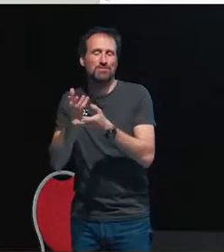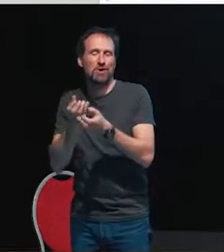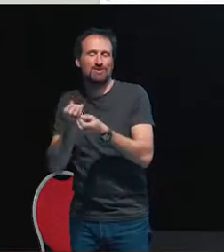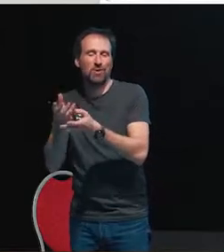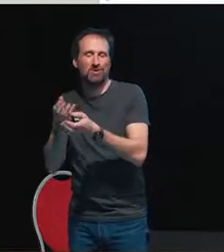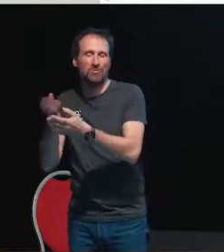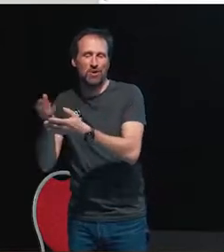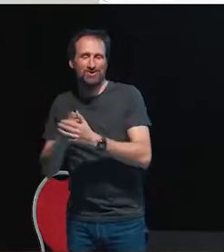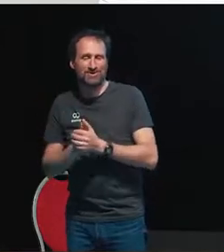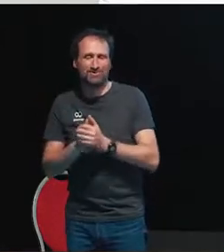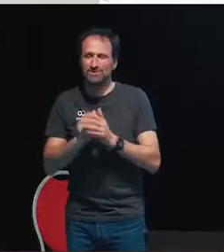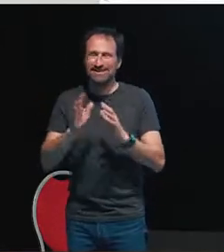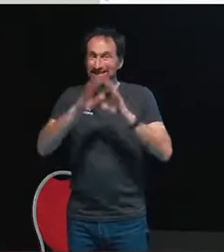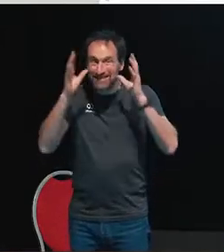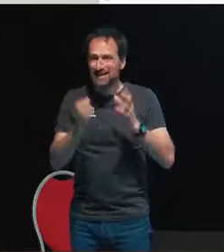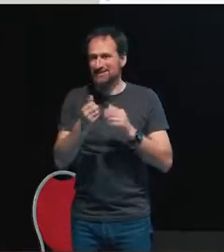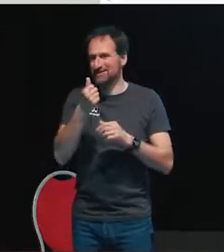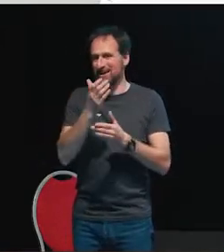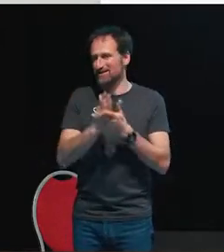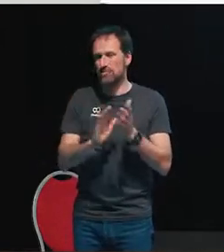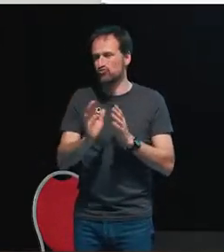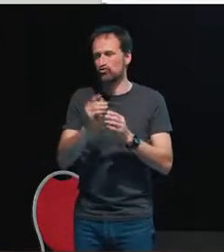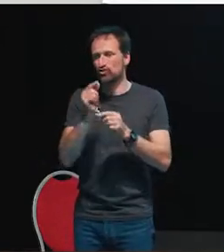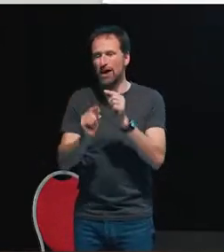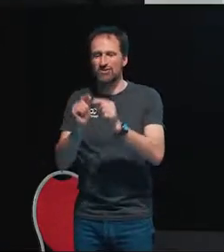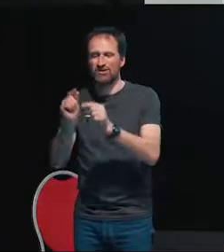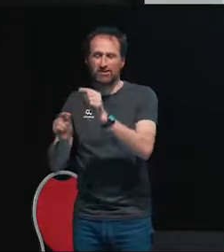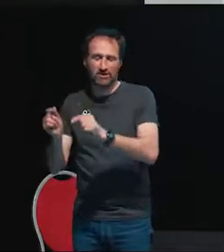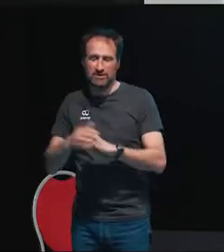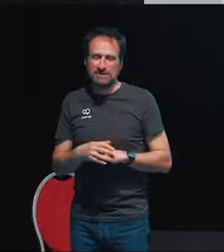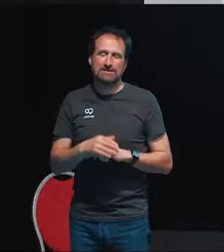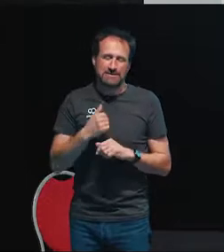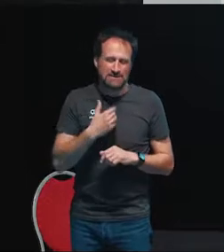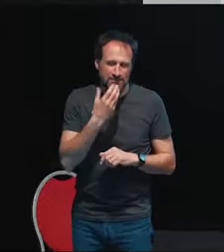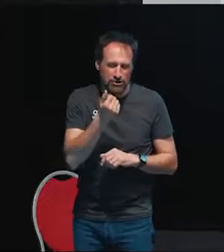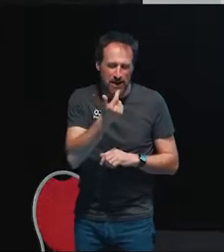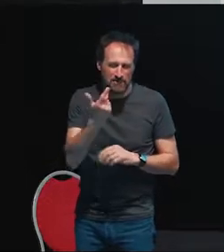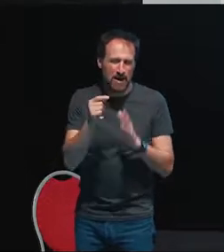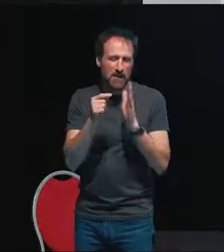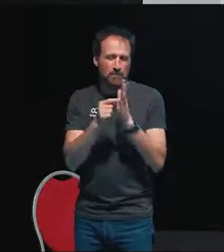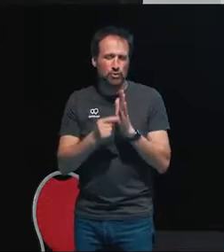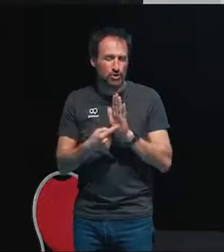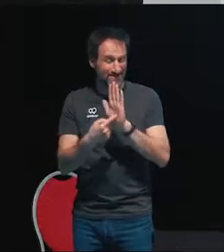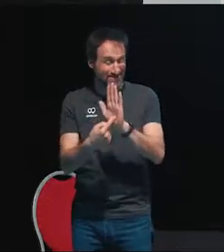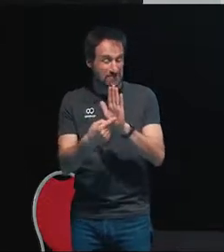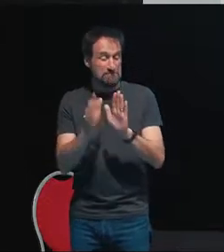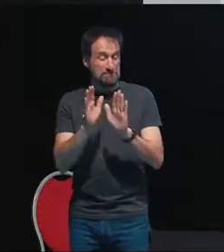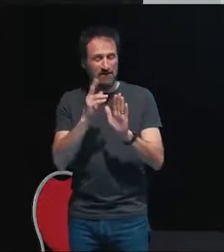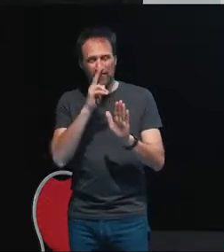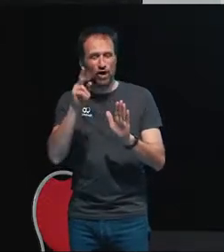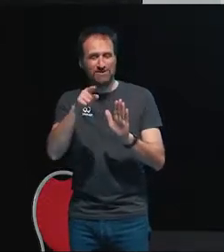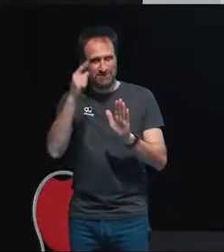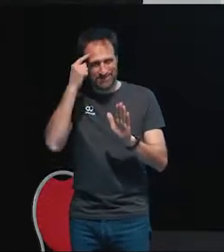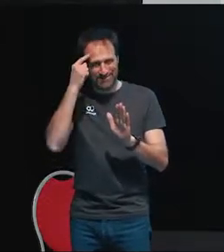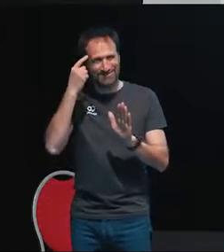don't don't get to have both parts so there are just a couple of small points I want to make that will help you kind of change your your mindset a little